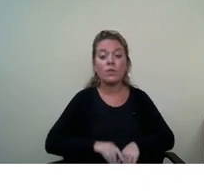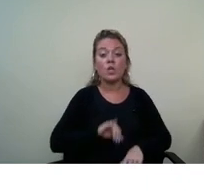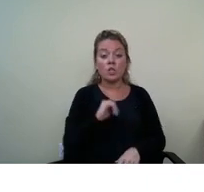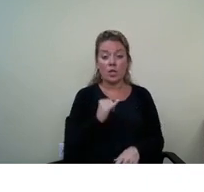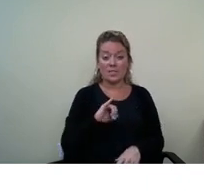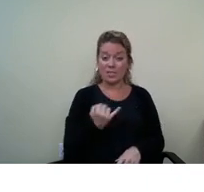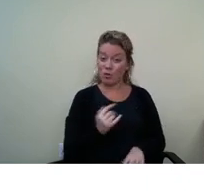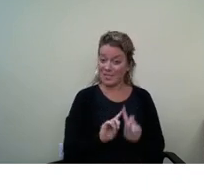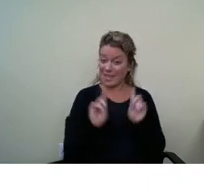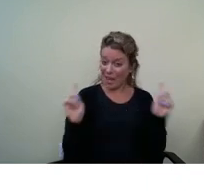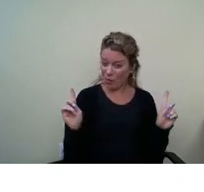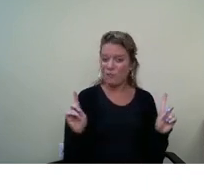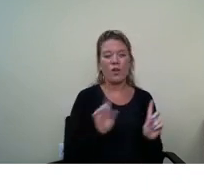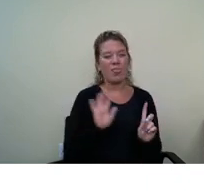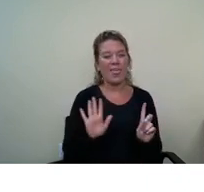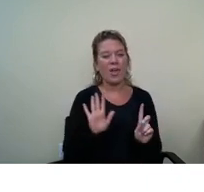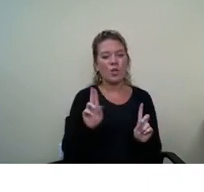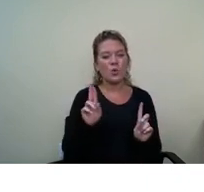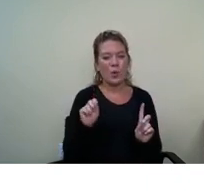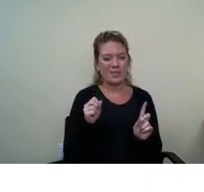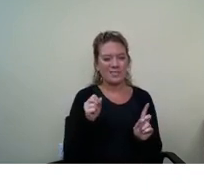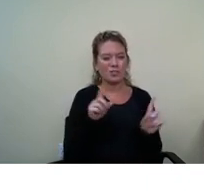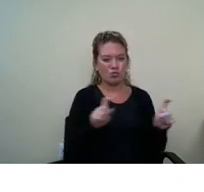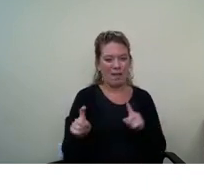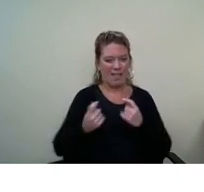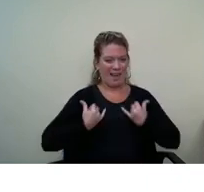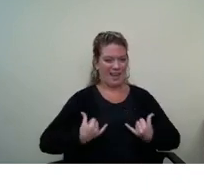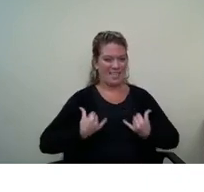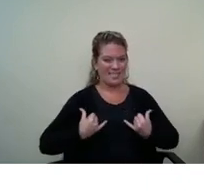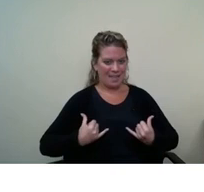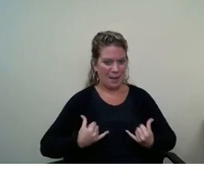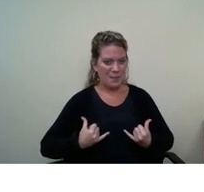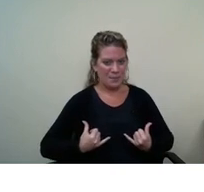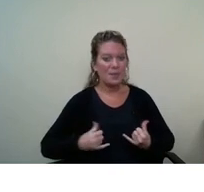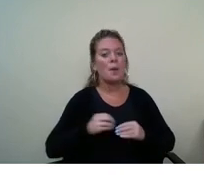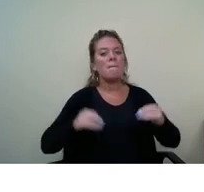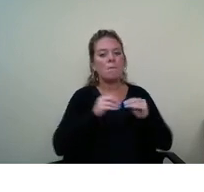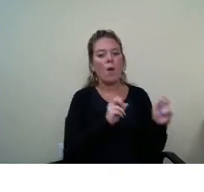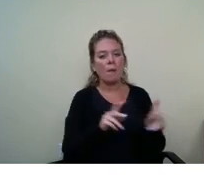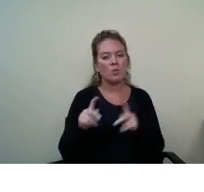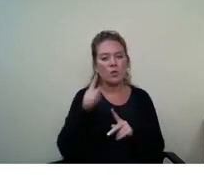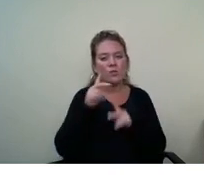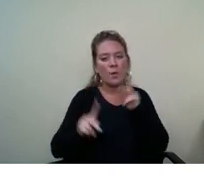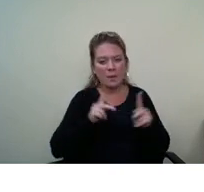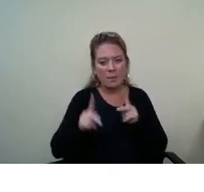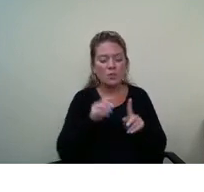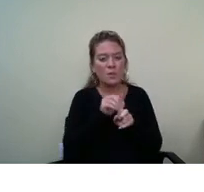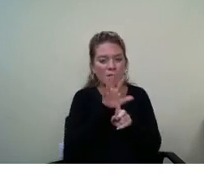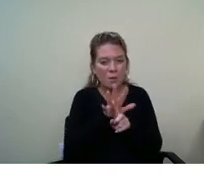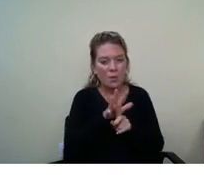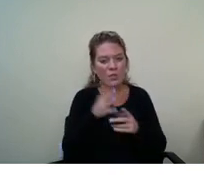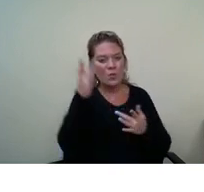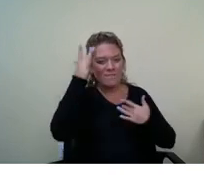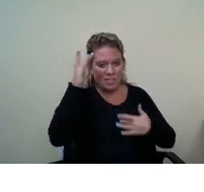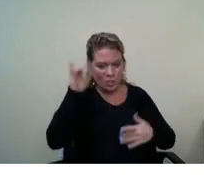Johnson & Johnson, however, held their US trial at this time, when there were more opportunities for participants to be exposed to